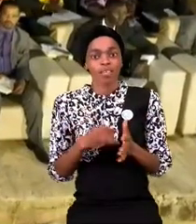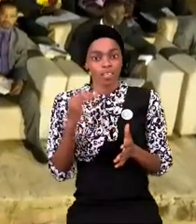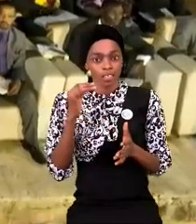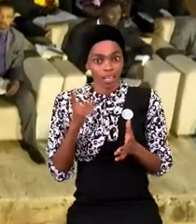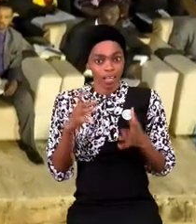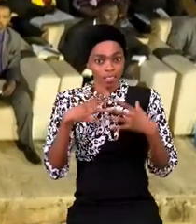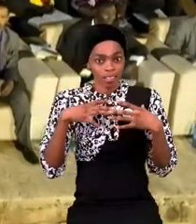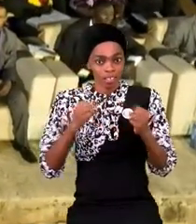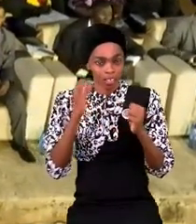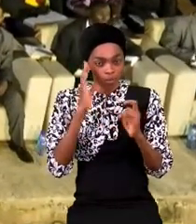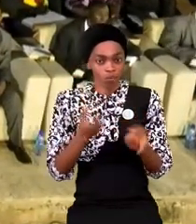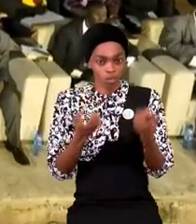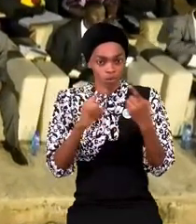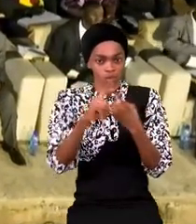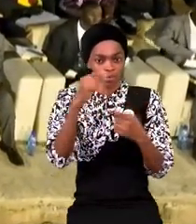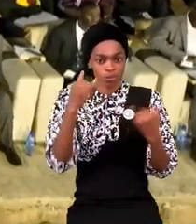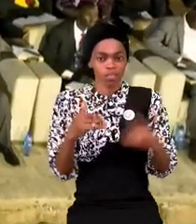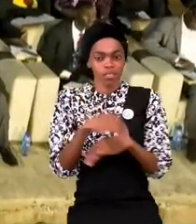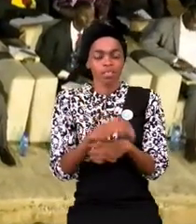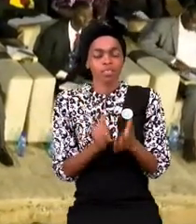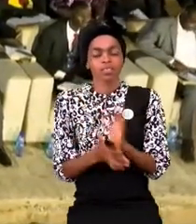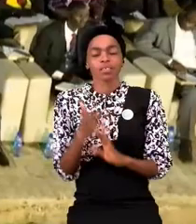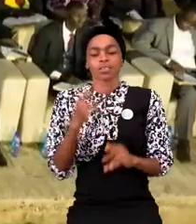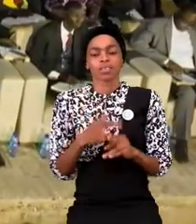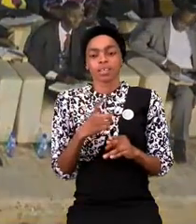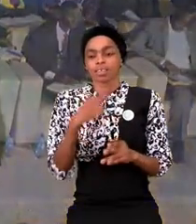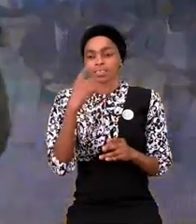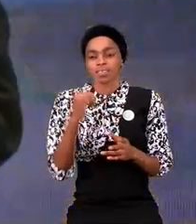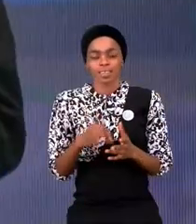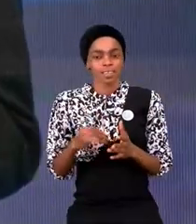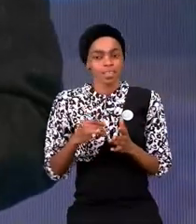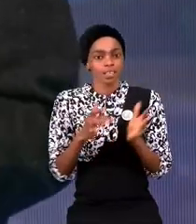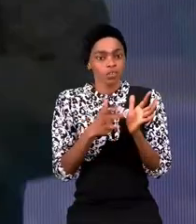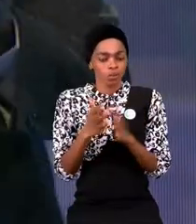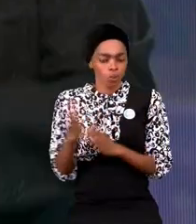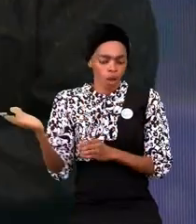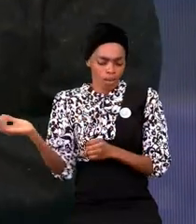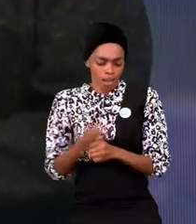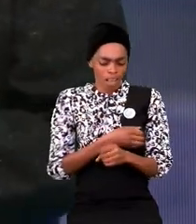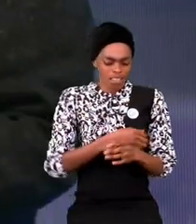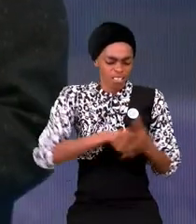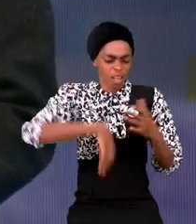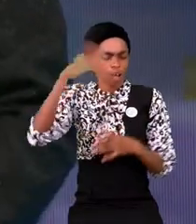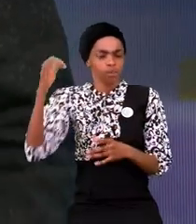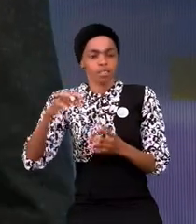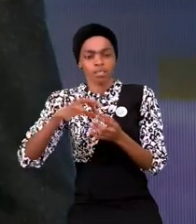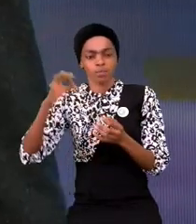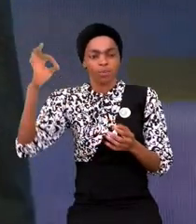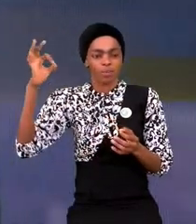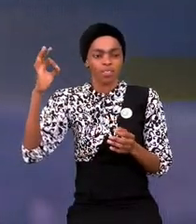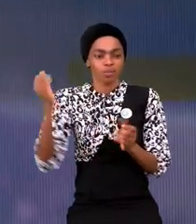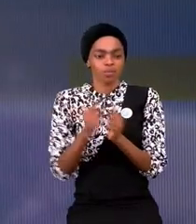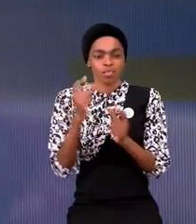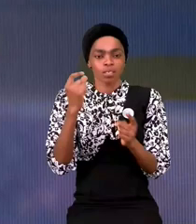he cast out the spirits with his word and healed all that were sick. Look at verse 17.